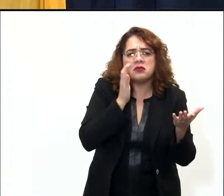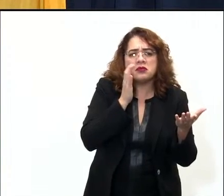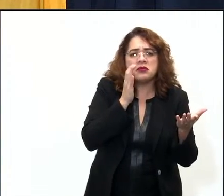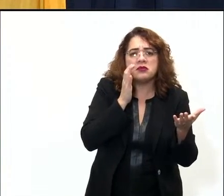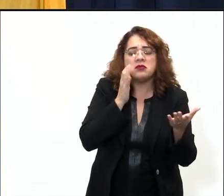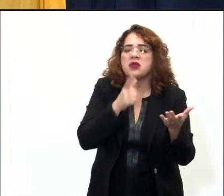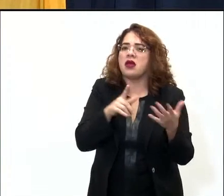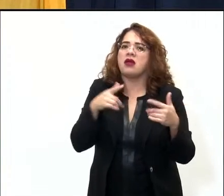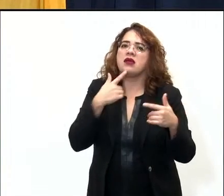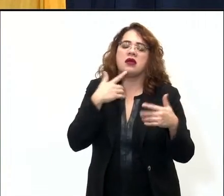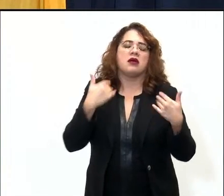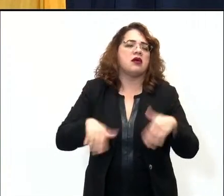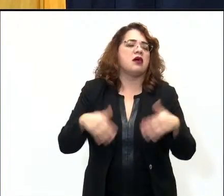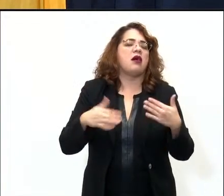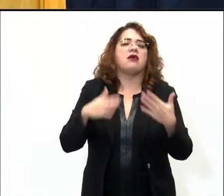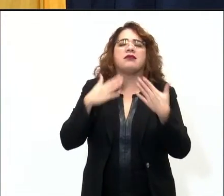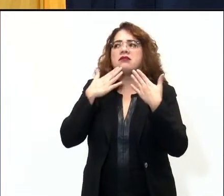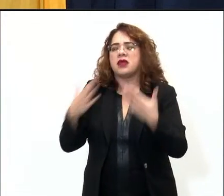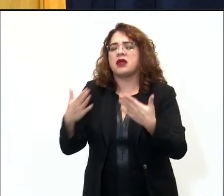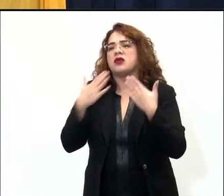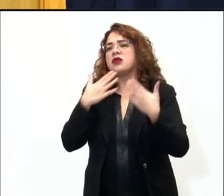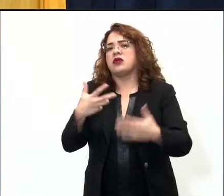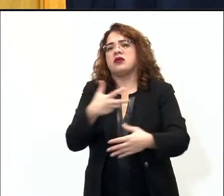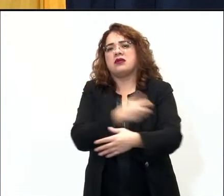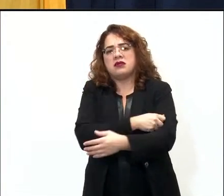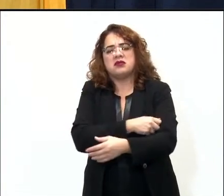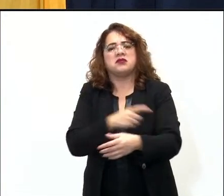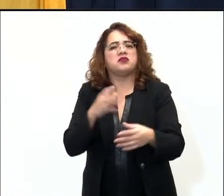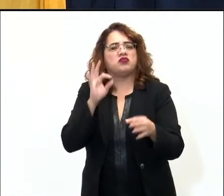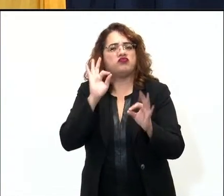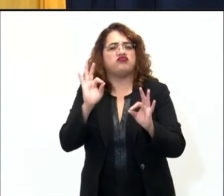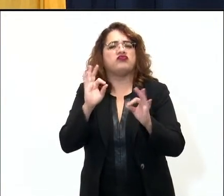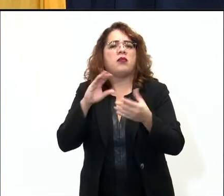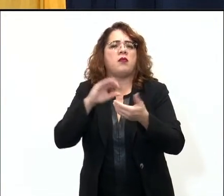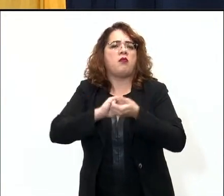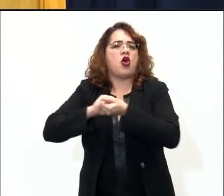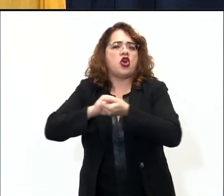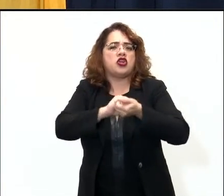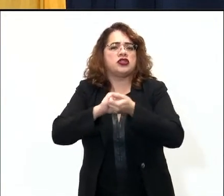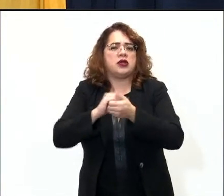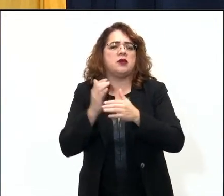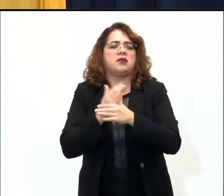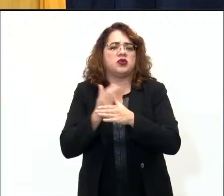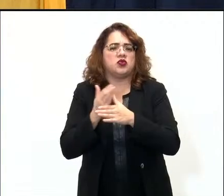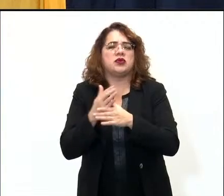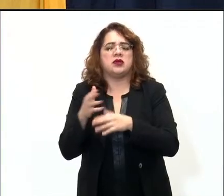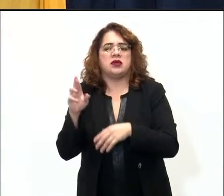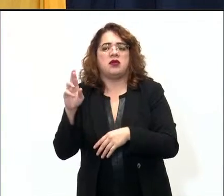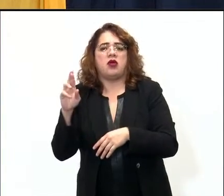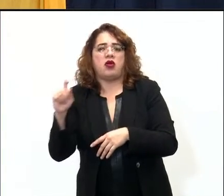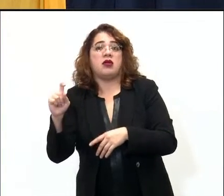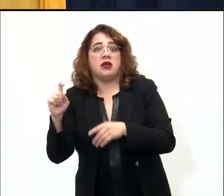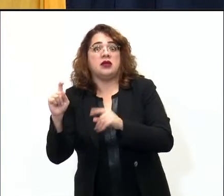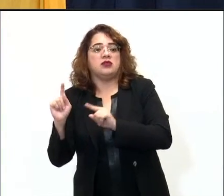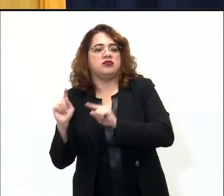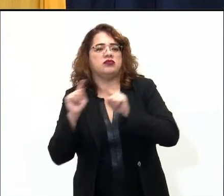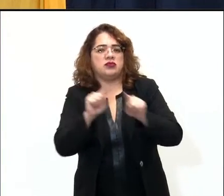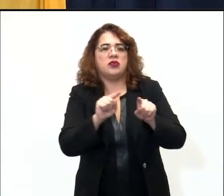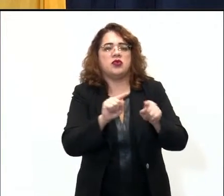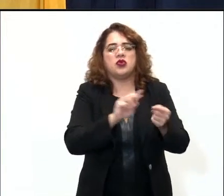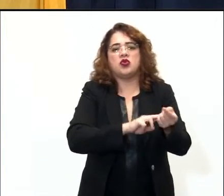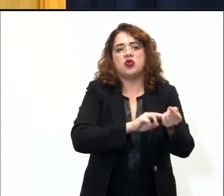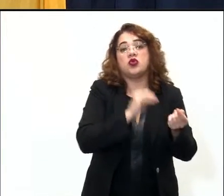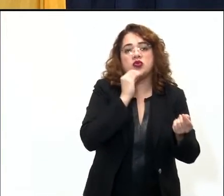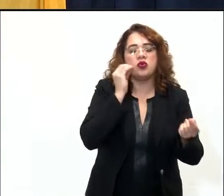so grateful to have been vaccinated, and I'm really grateful to hear that as well. Now, we've been